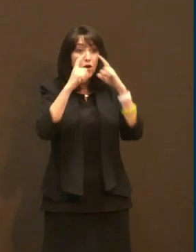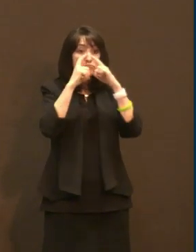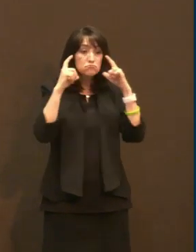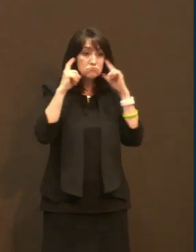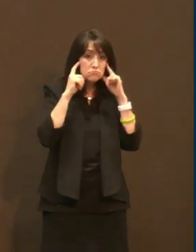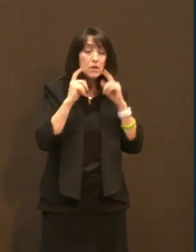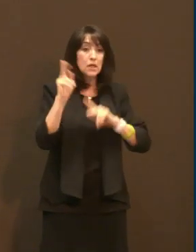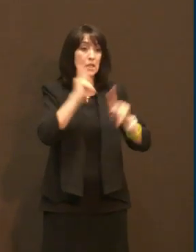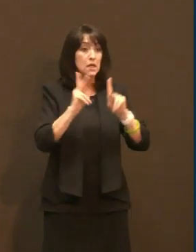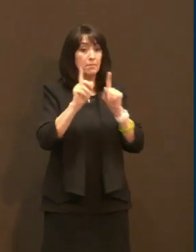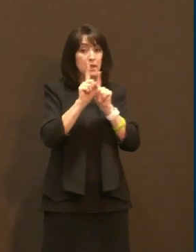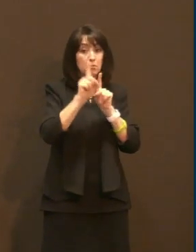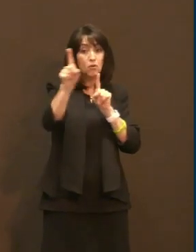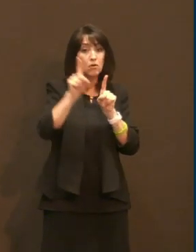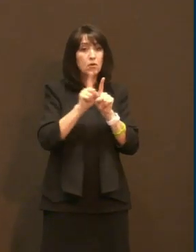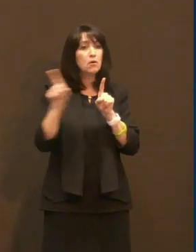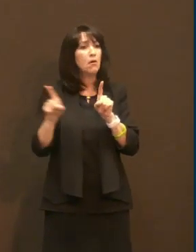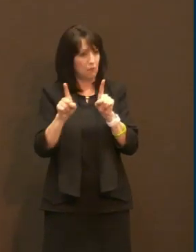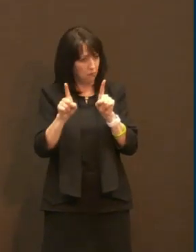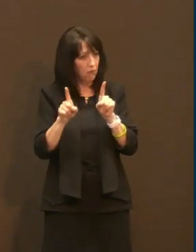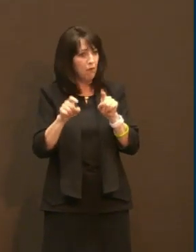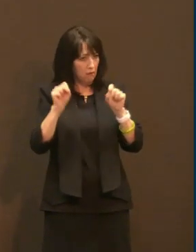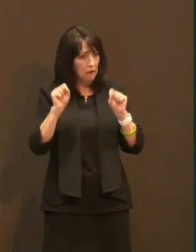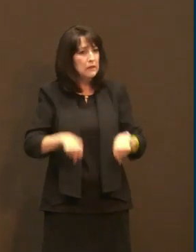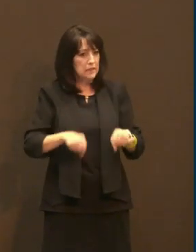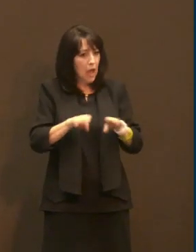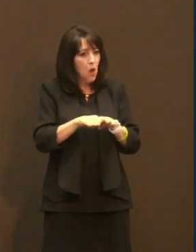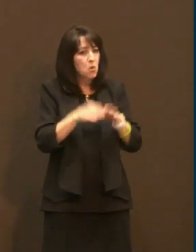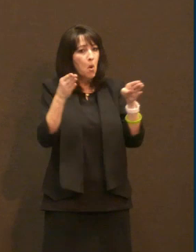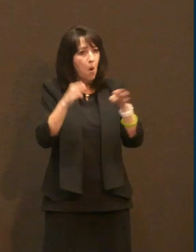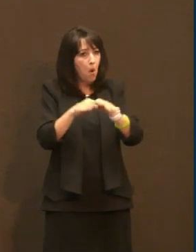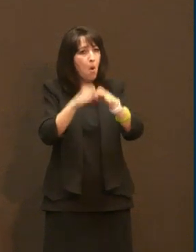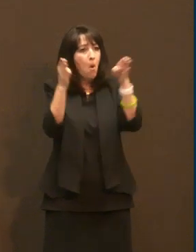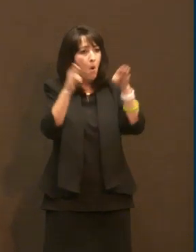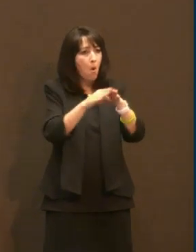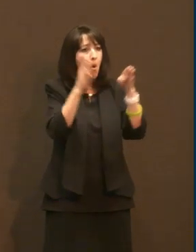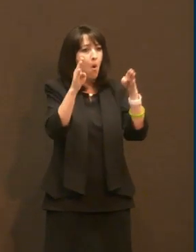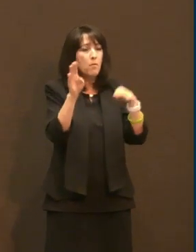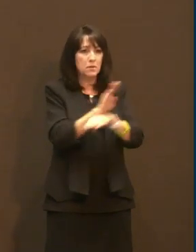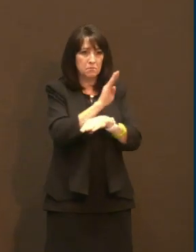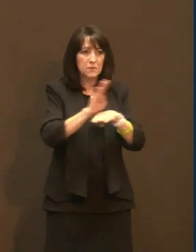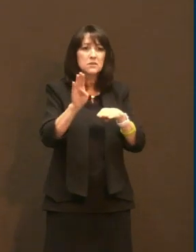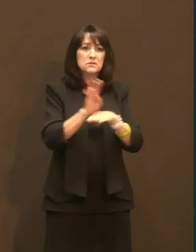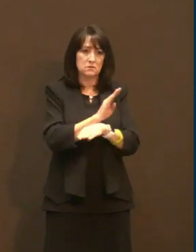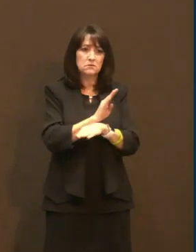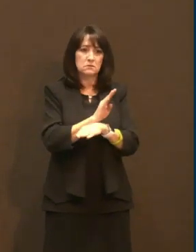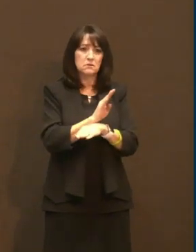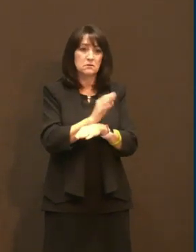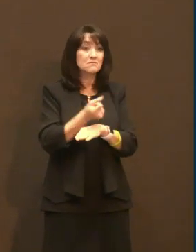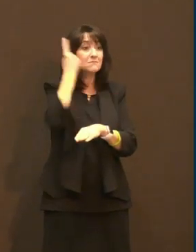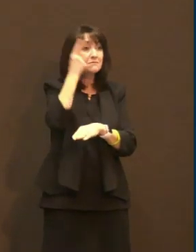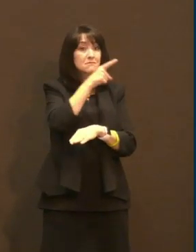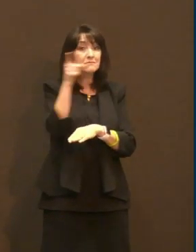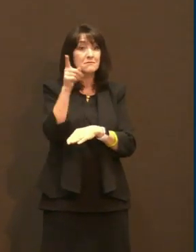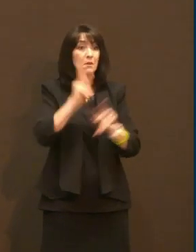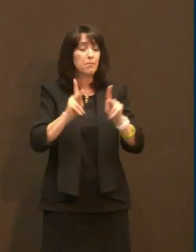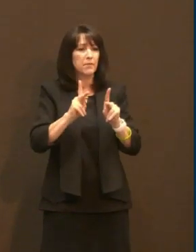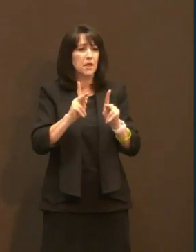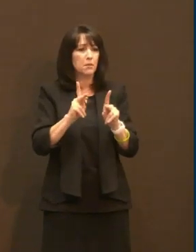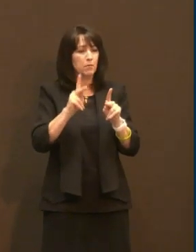We'll continue to push this curve down and make sure that the